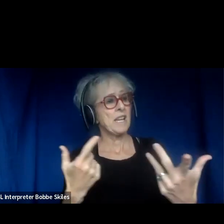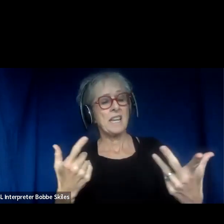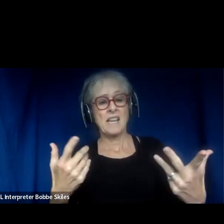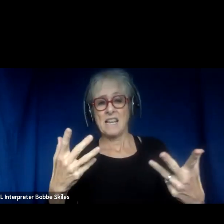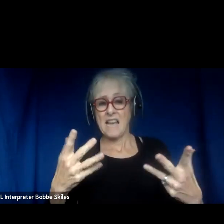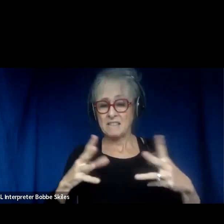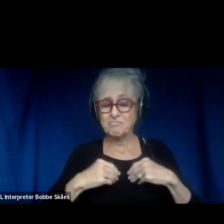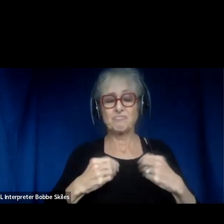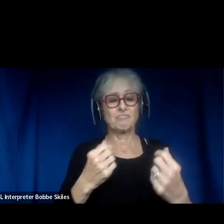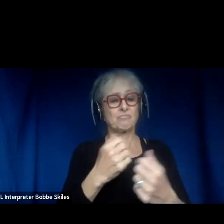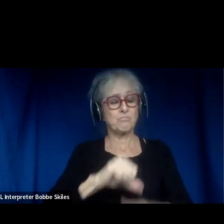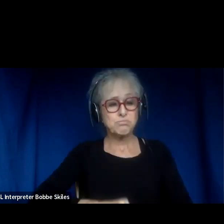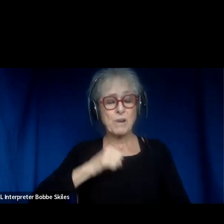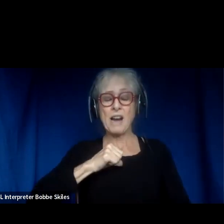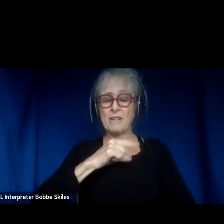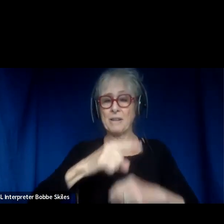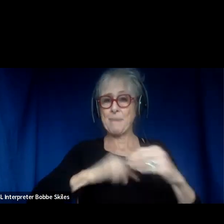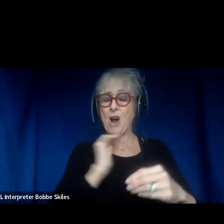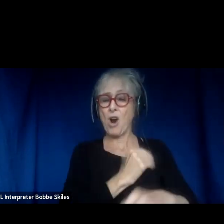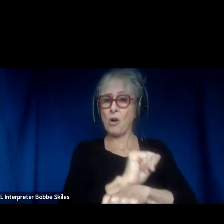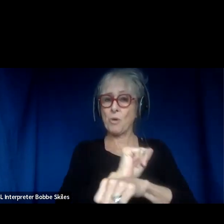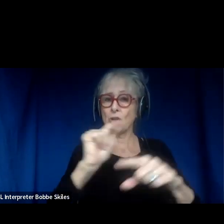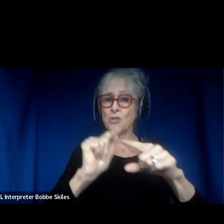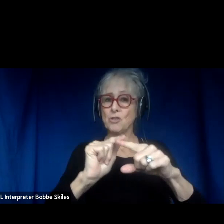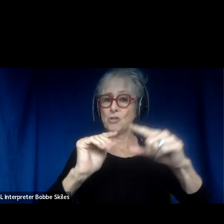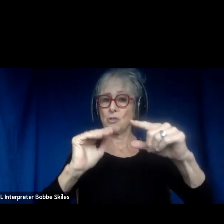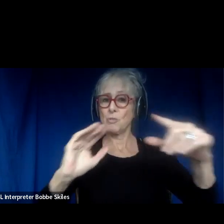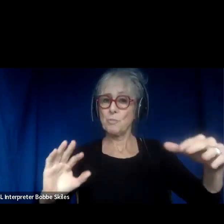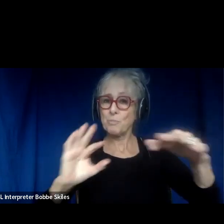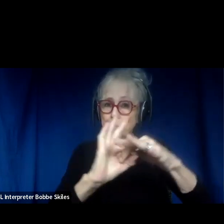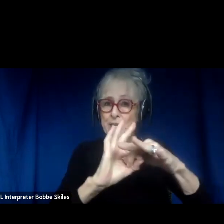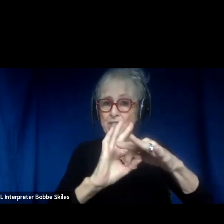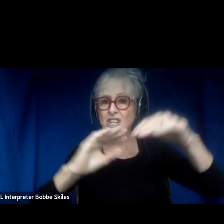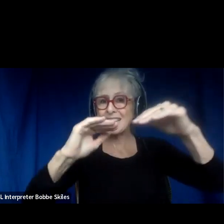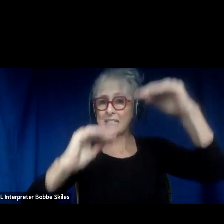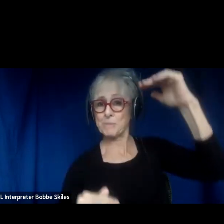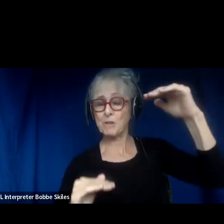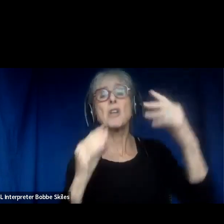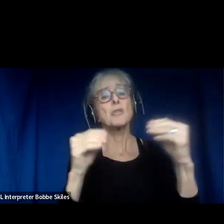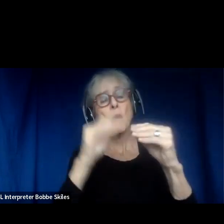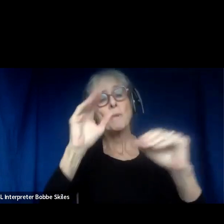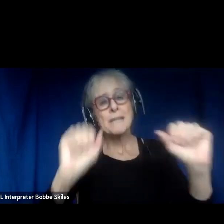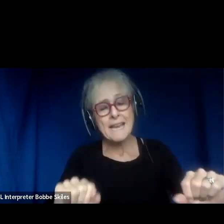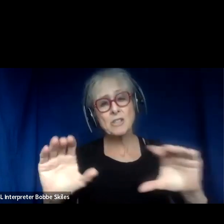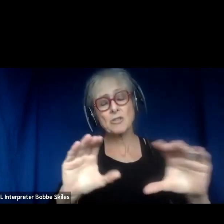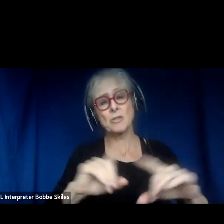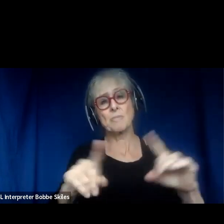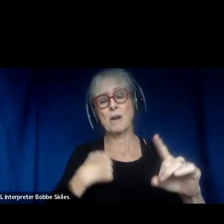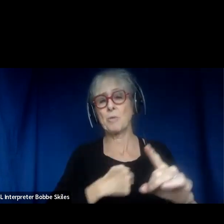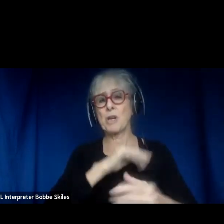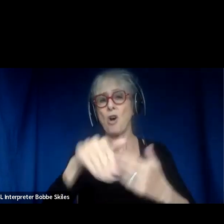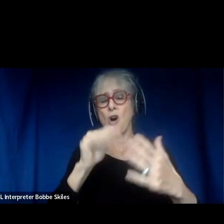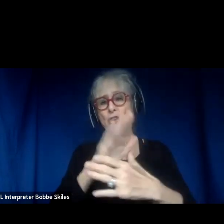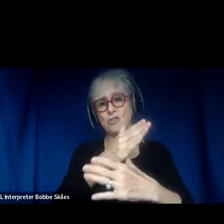work around bridging disparities. There's more that we can do. There's more that we can all do, but we are all sharing